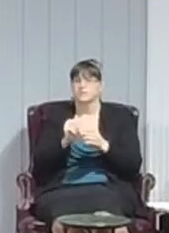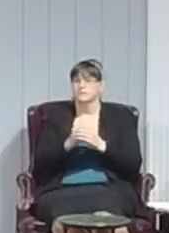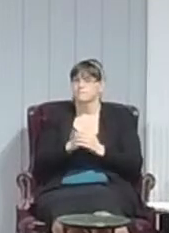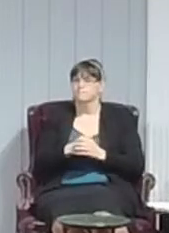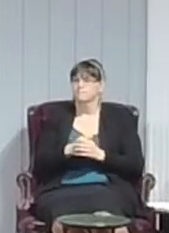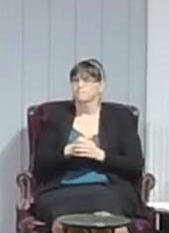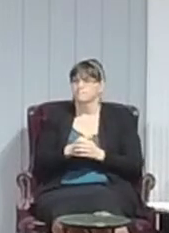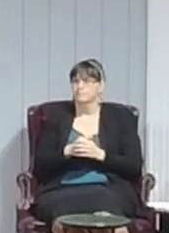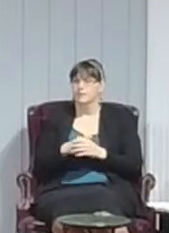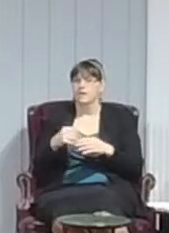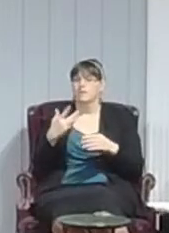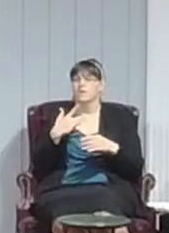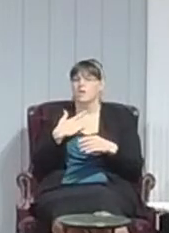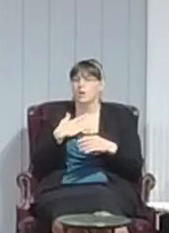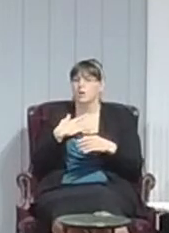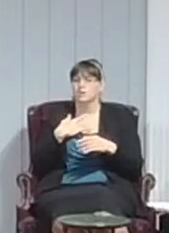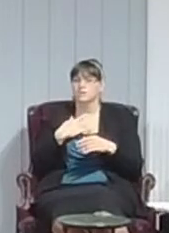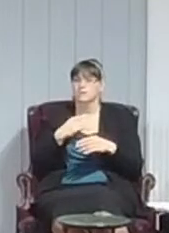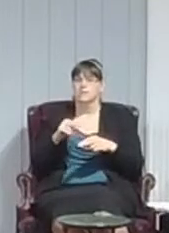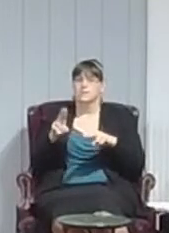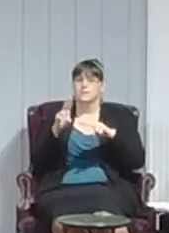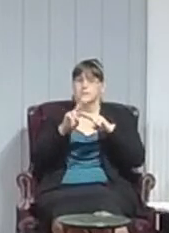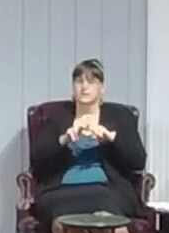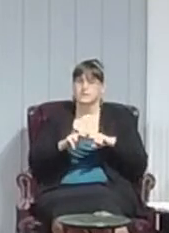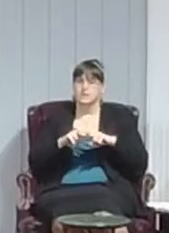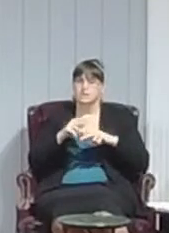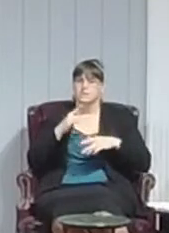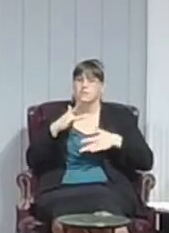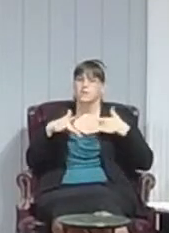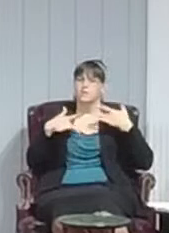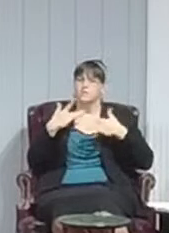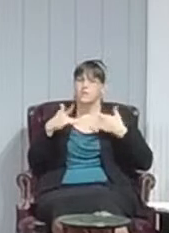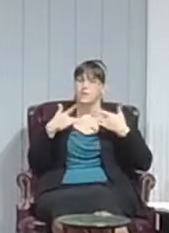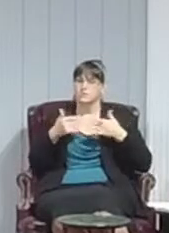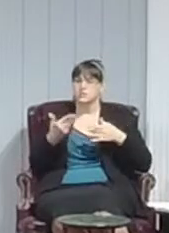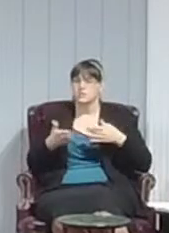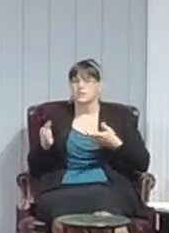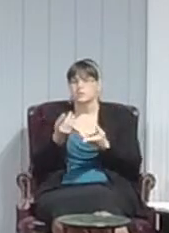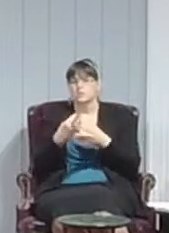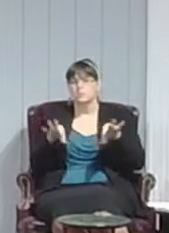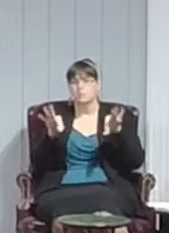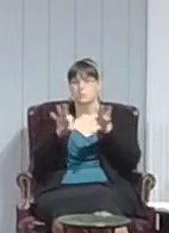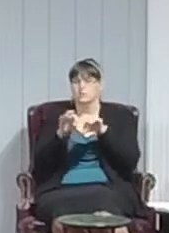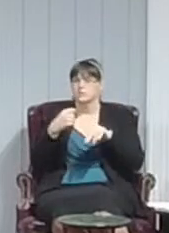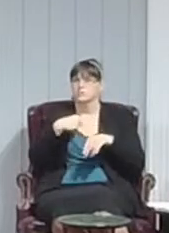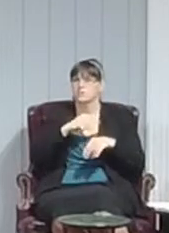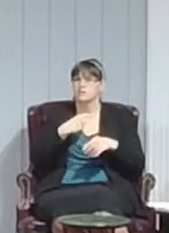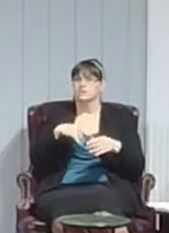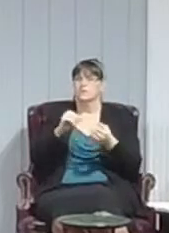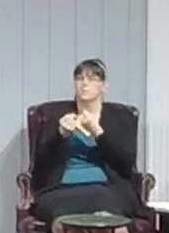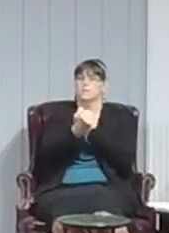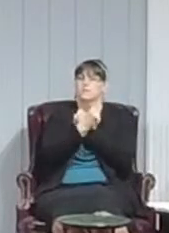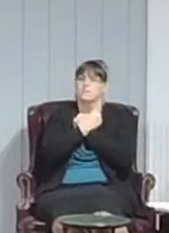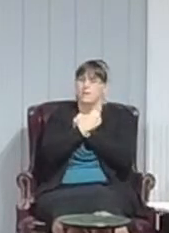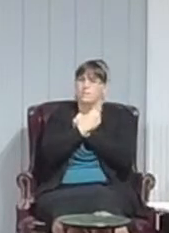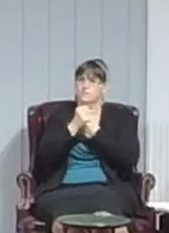affection. It's, you know, the things that matter to us, the things that we love, and the things that we love kind of,